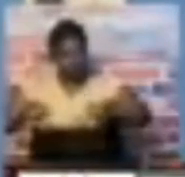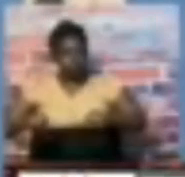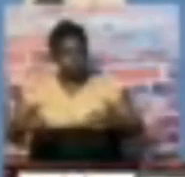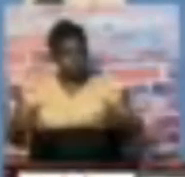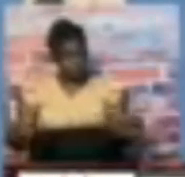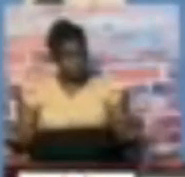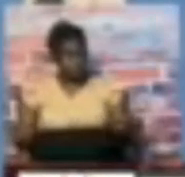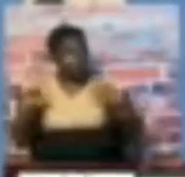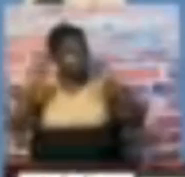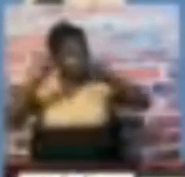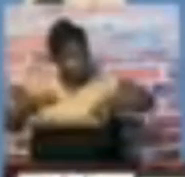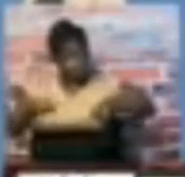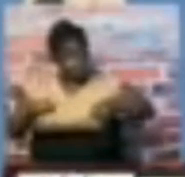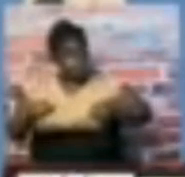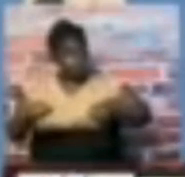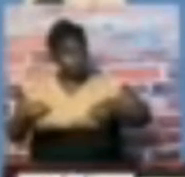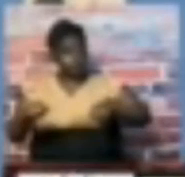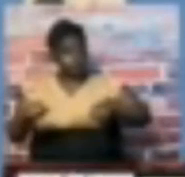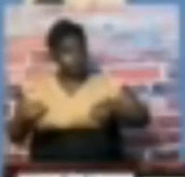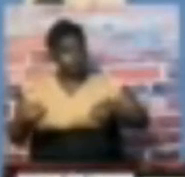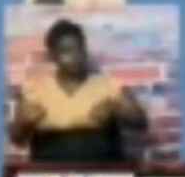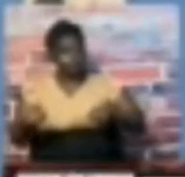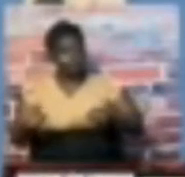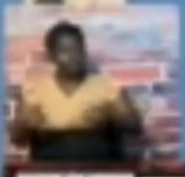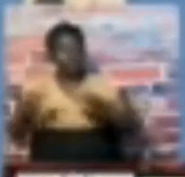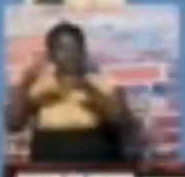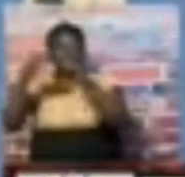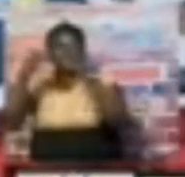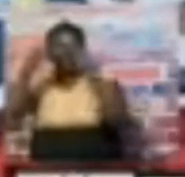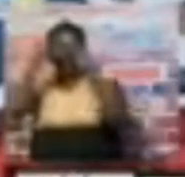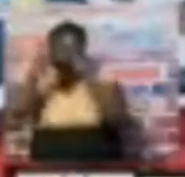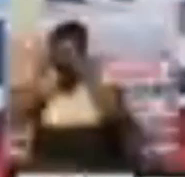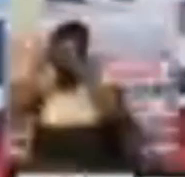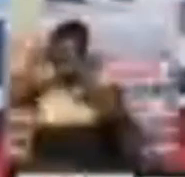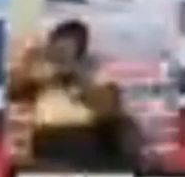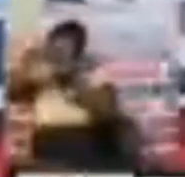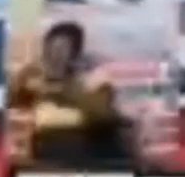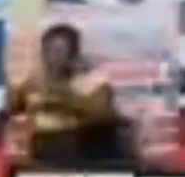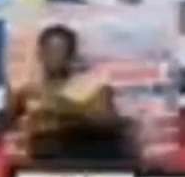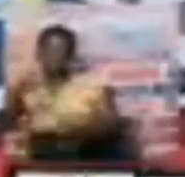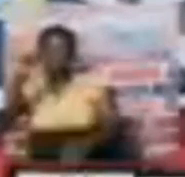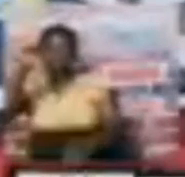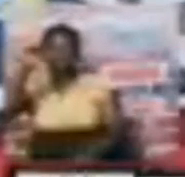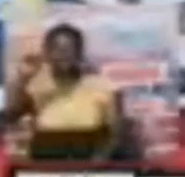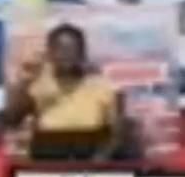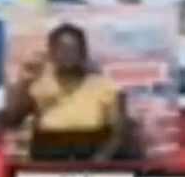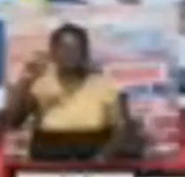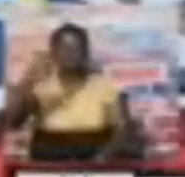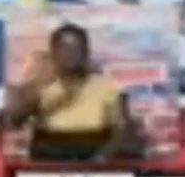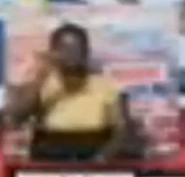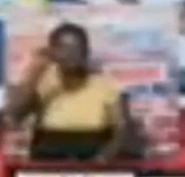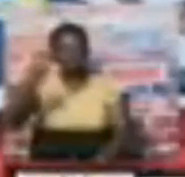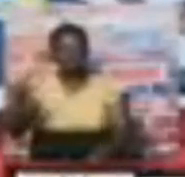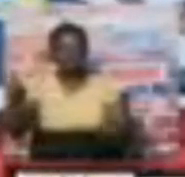So let's have in-house gyms. Let's forget about these